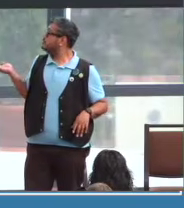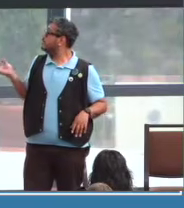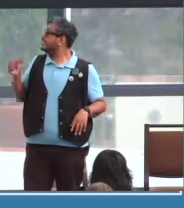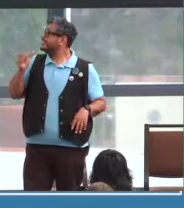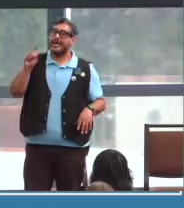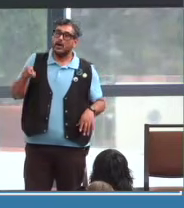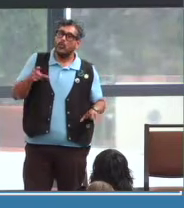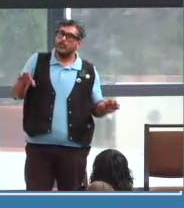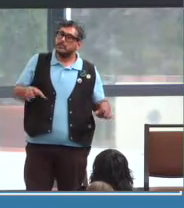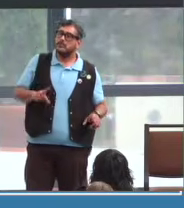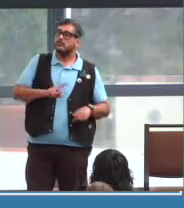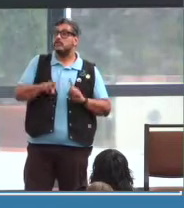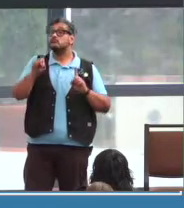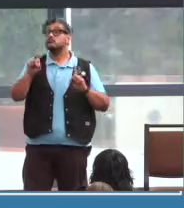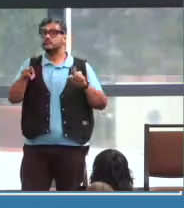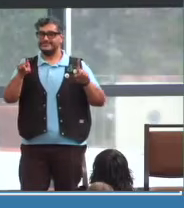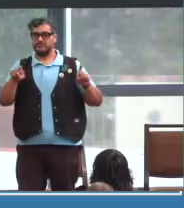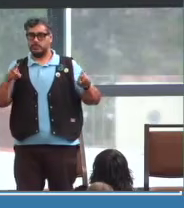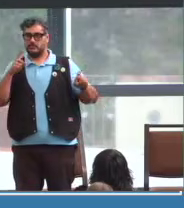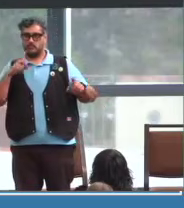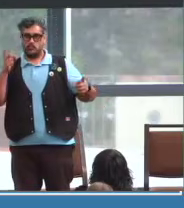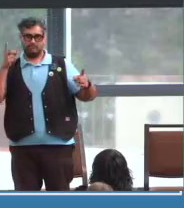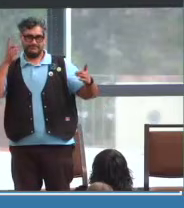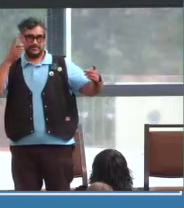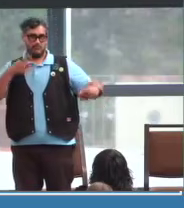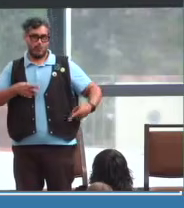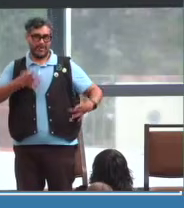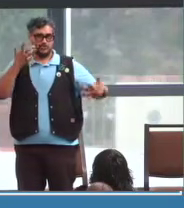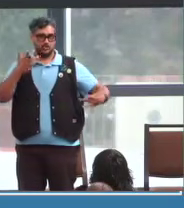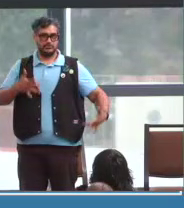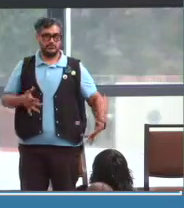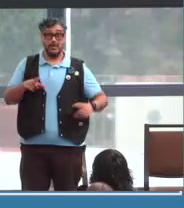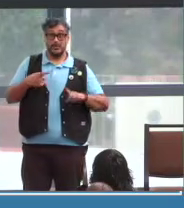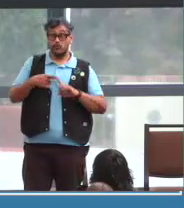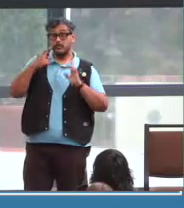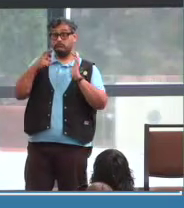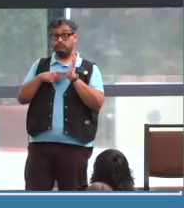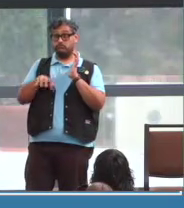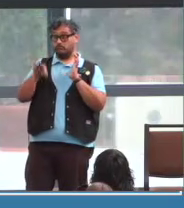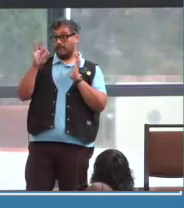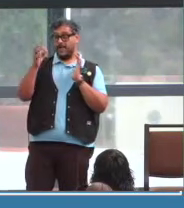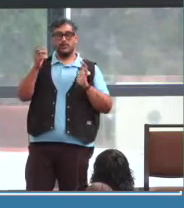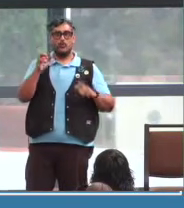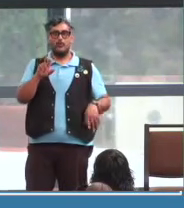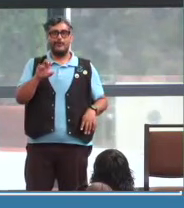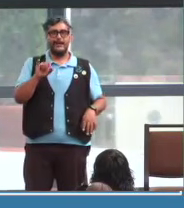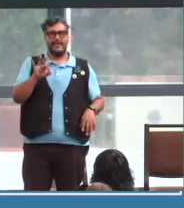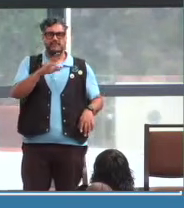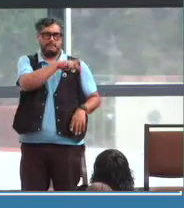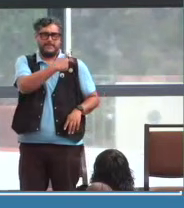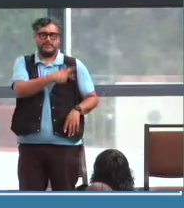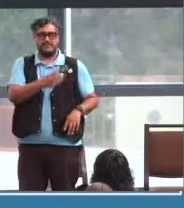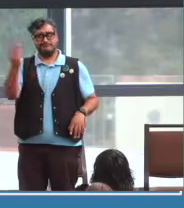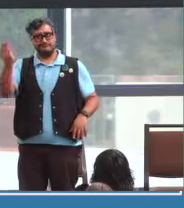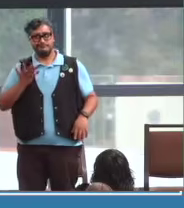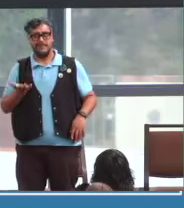practice setting, but we certainly should be screening for depression. And when we detect this, or when the patient brings it up that, this may be an issue,